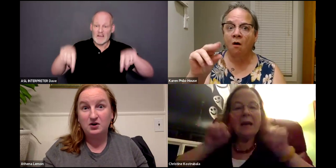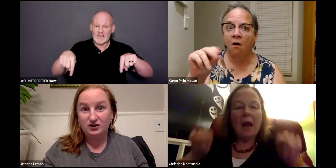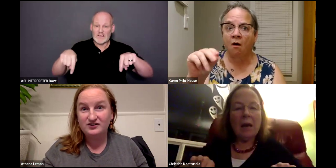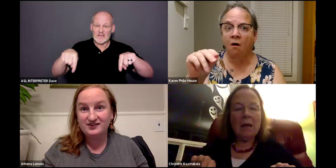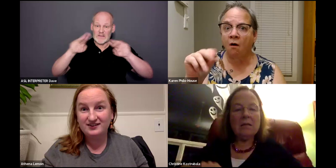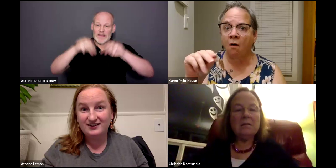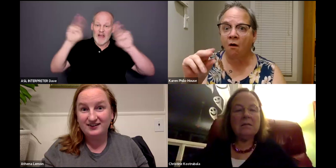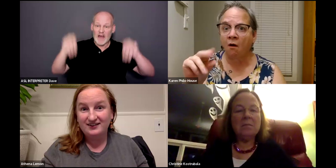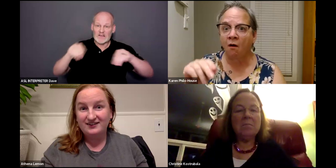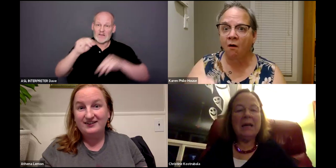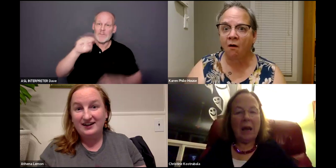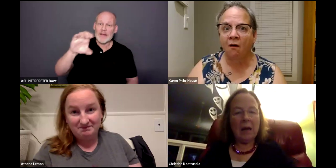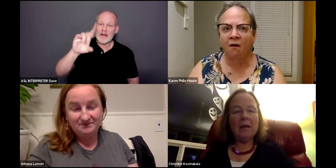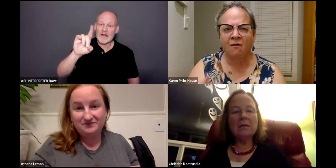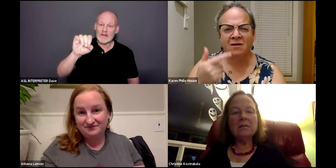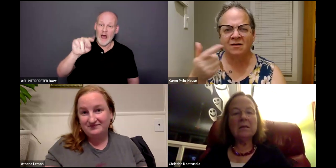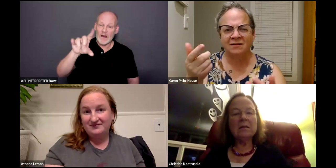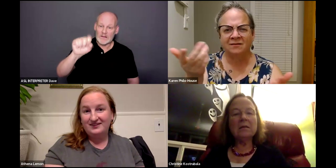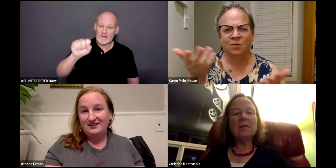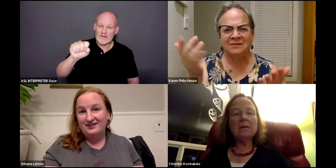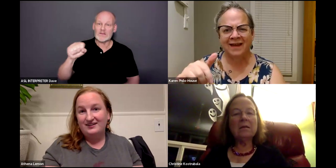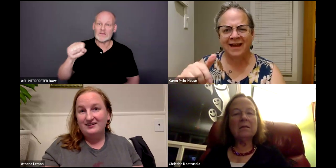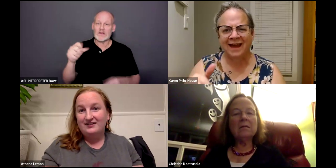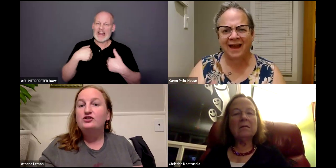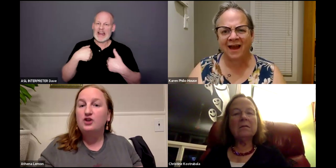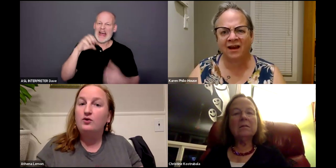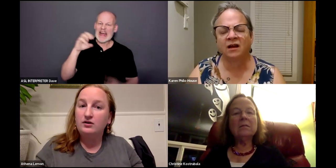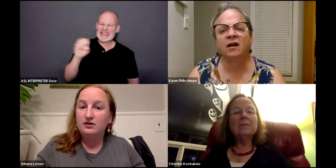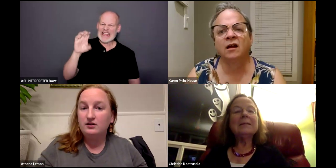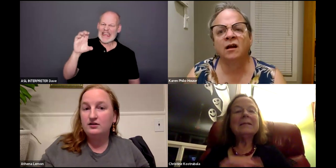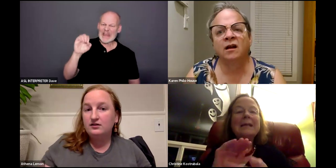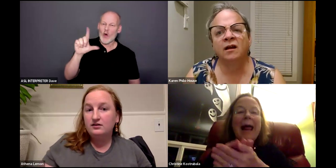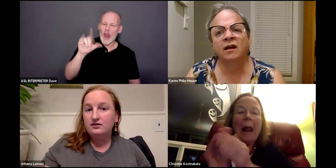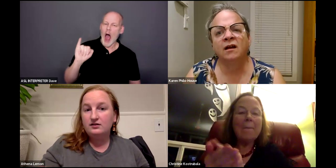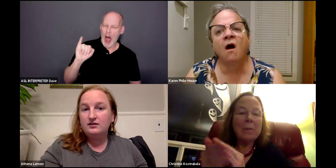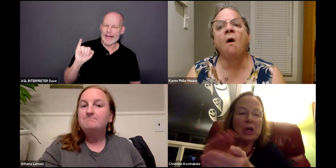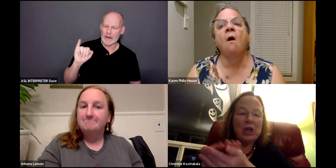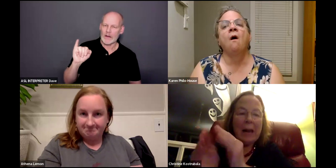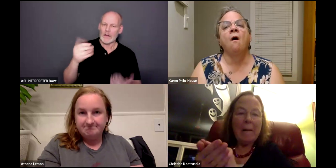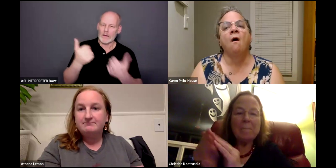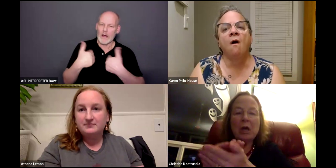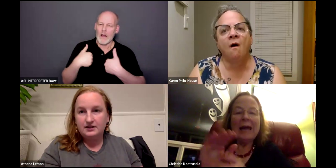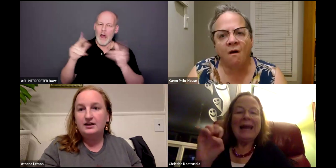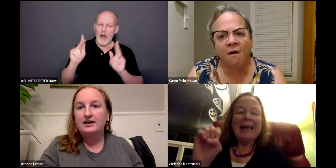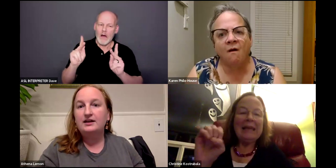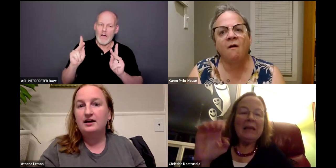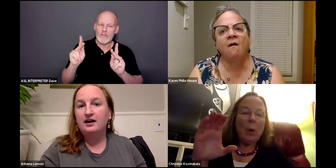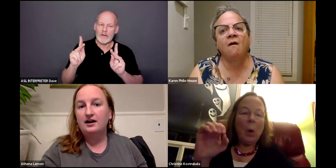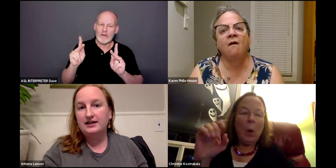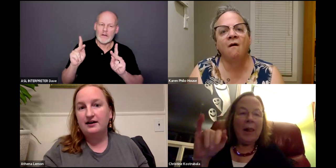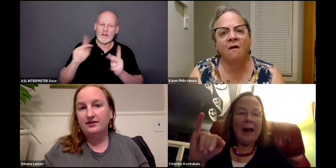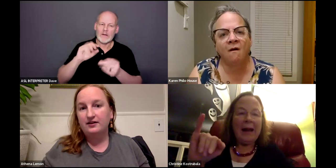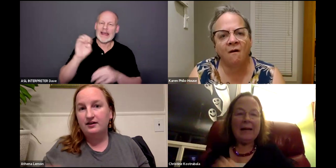McDonald's hamburgers. Yeah. Aaron is saying in Montana or McDonald's? What do you mean?